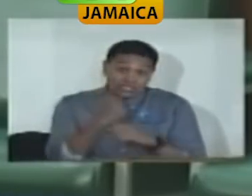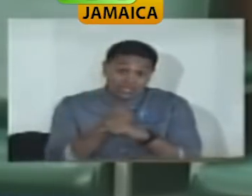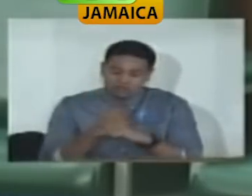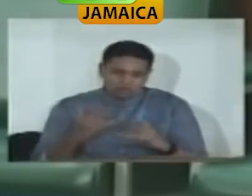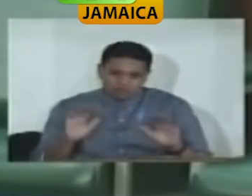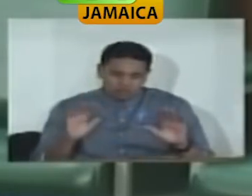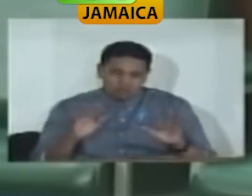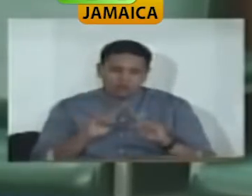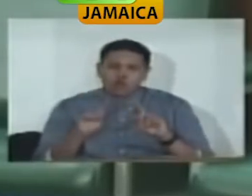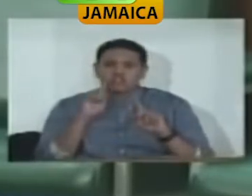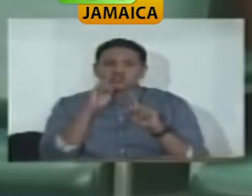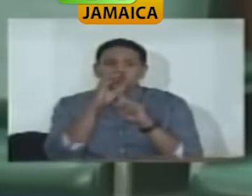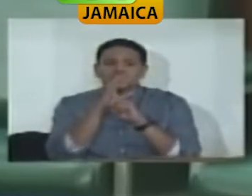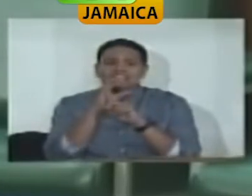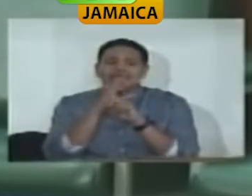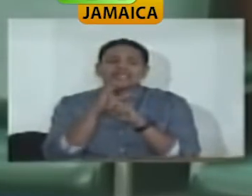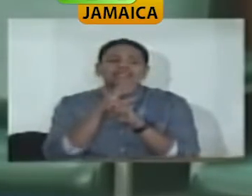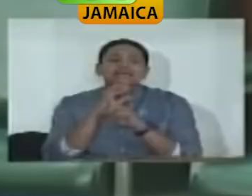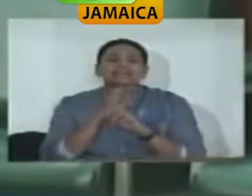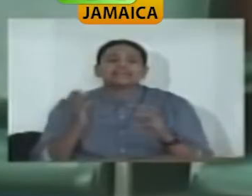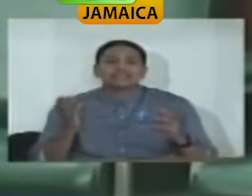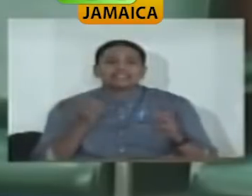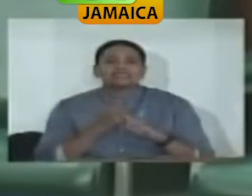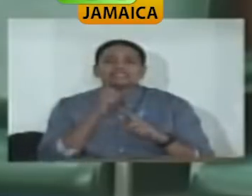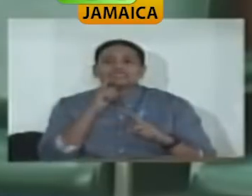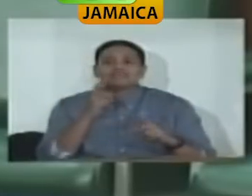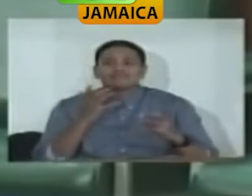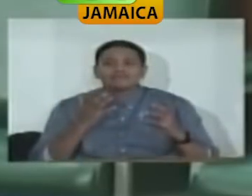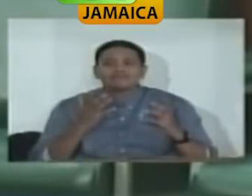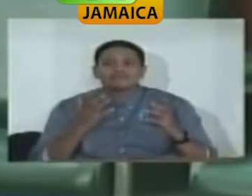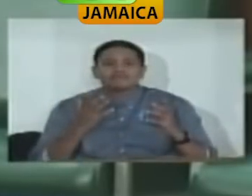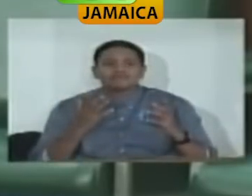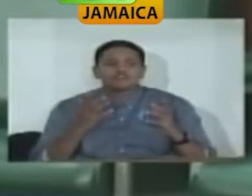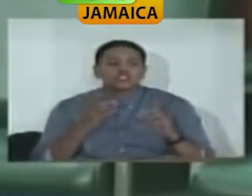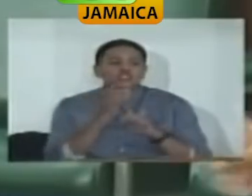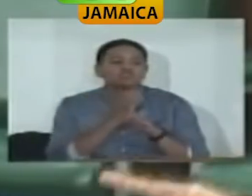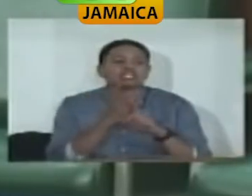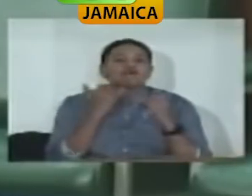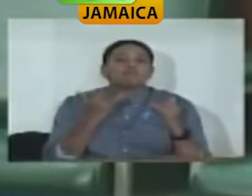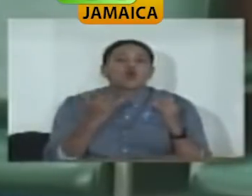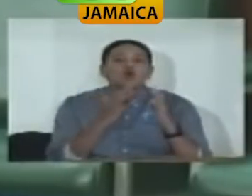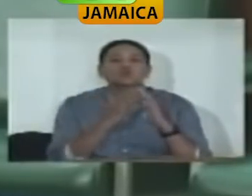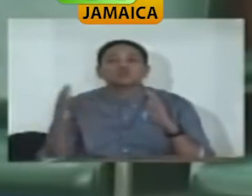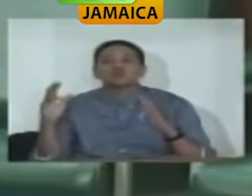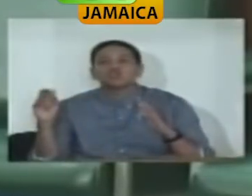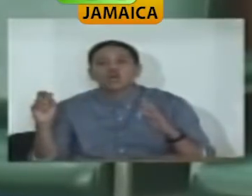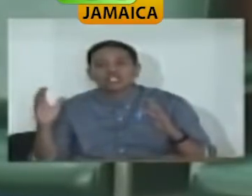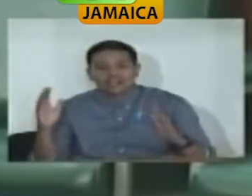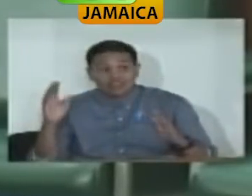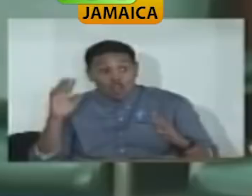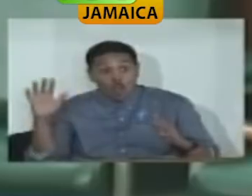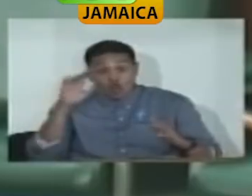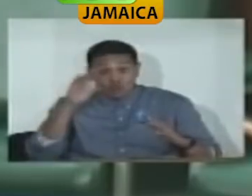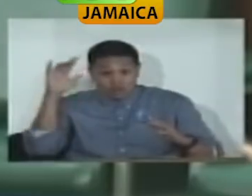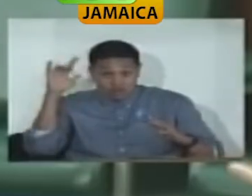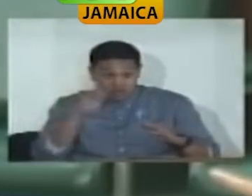the screening is across. Screening is from now to the 30th. Everybody coming